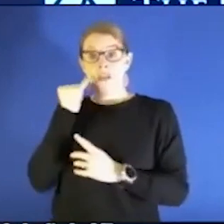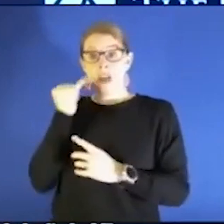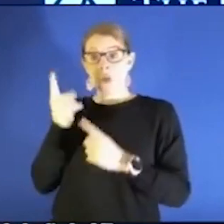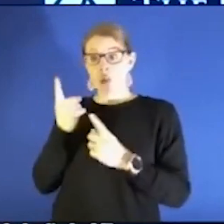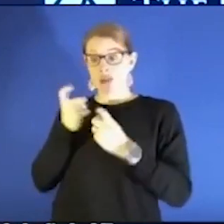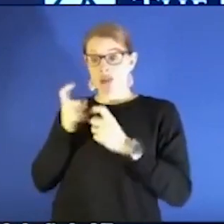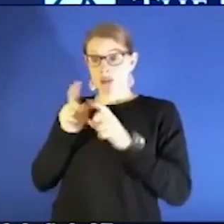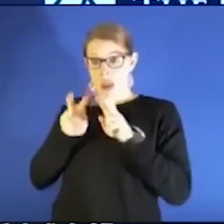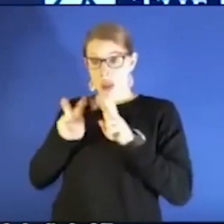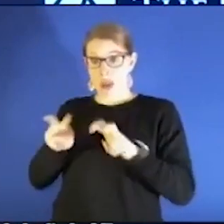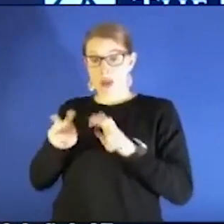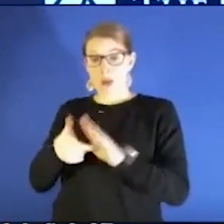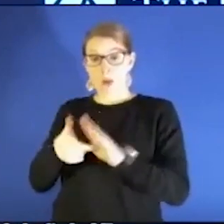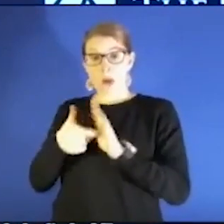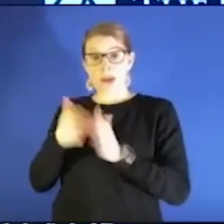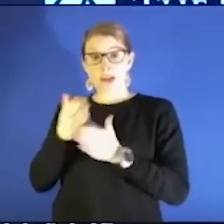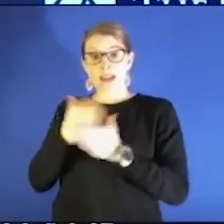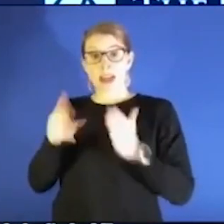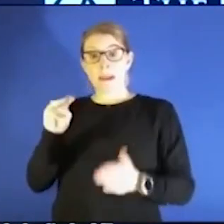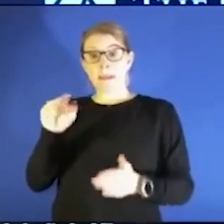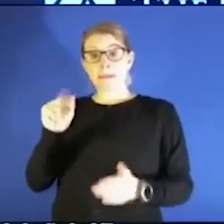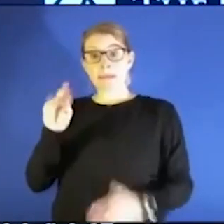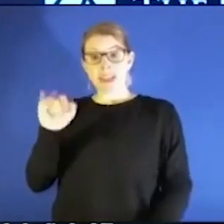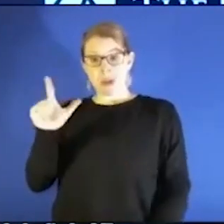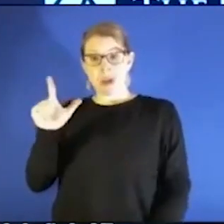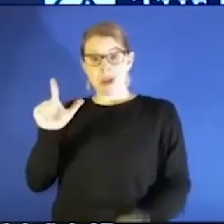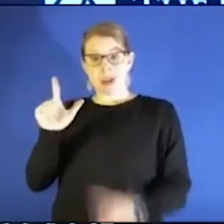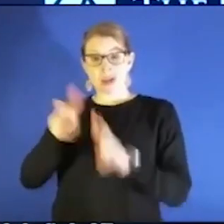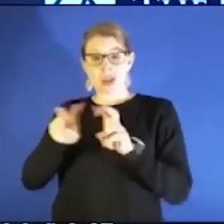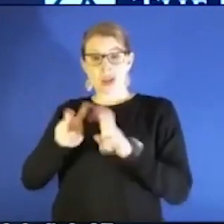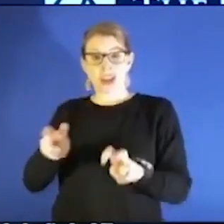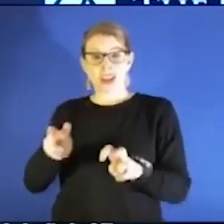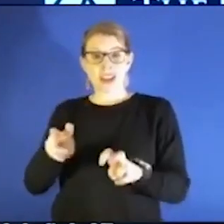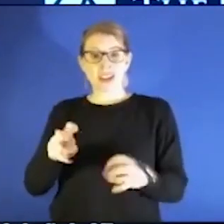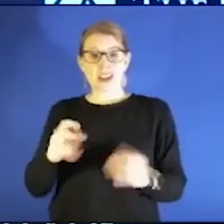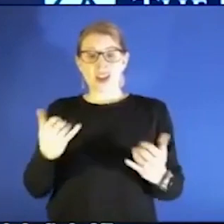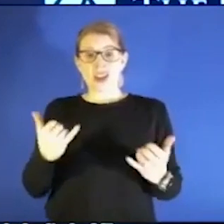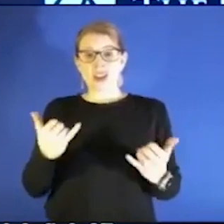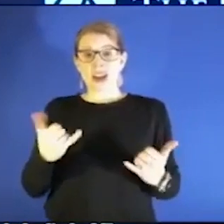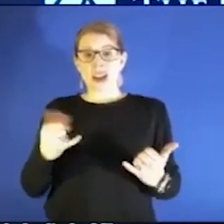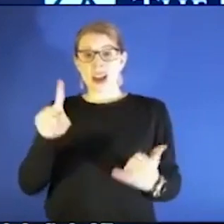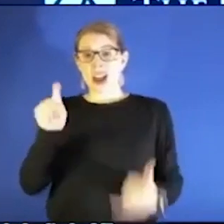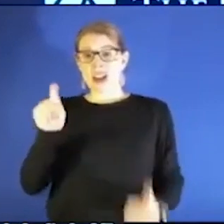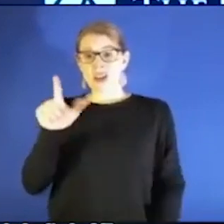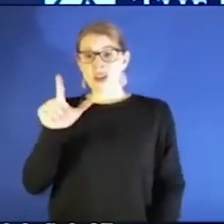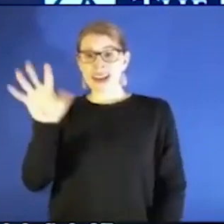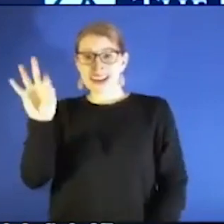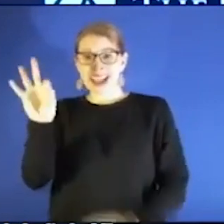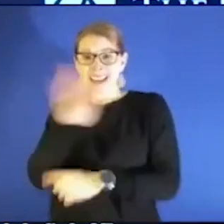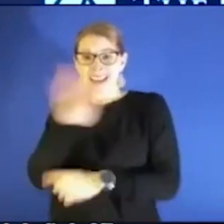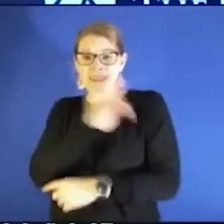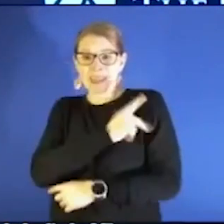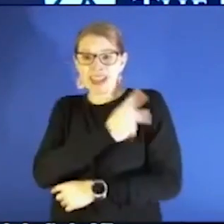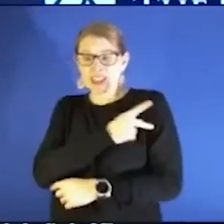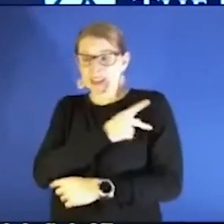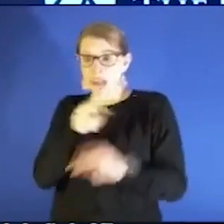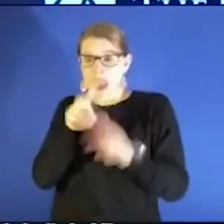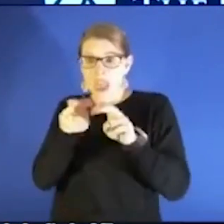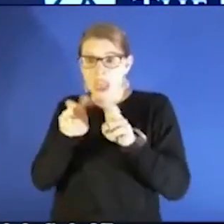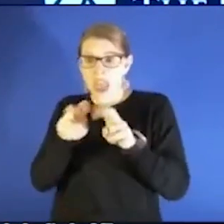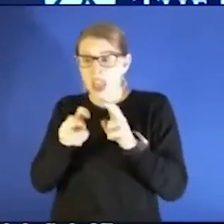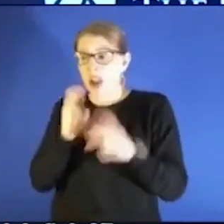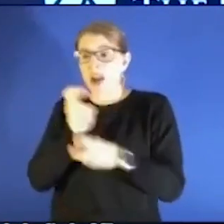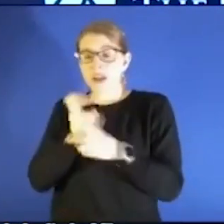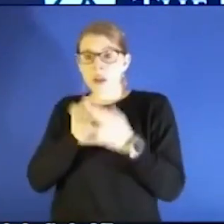some manual digging into, and when we've got a volume of 129, it's hard to go through and identify that. But we do have teams